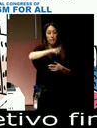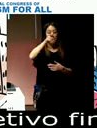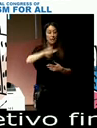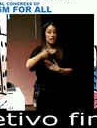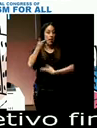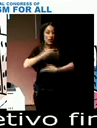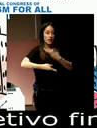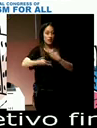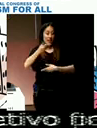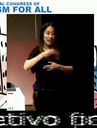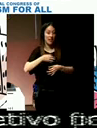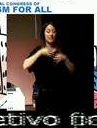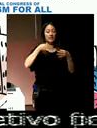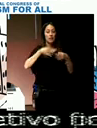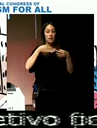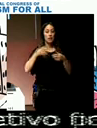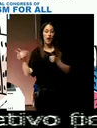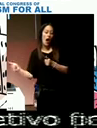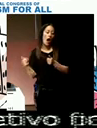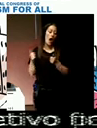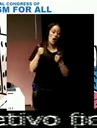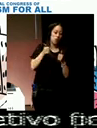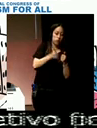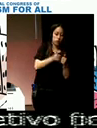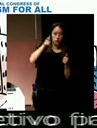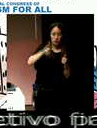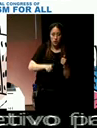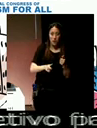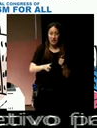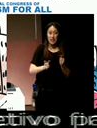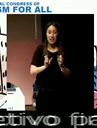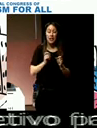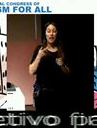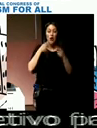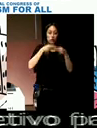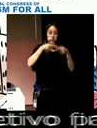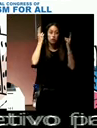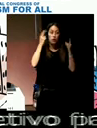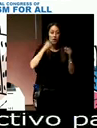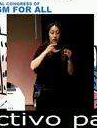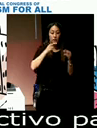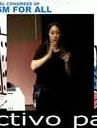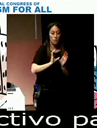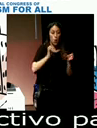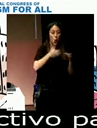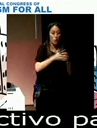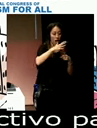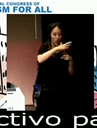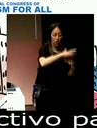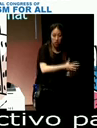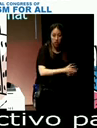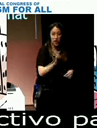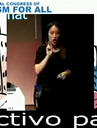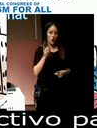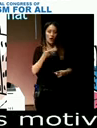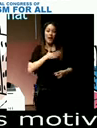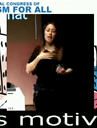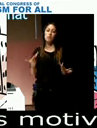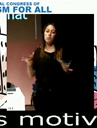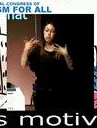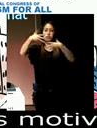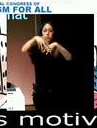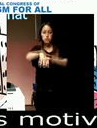people usually travel accompanied, so we don't want to exclude a segment of the public